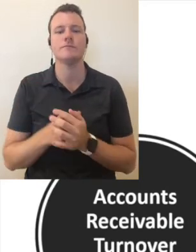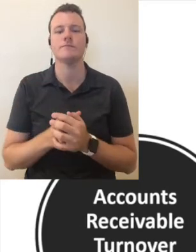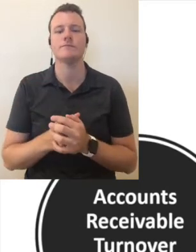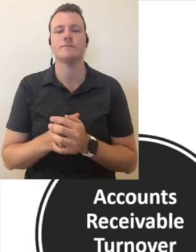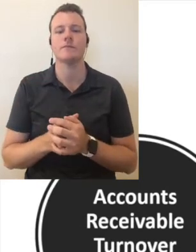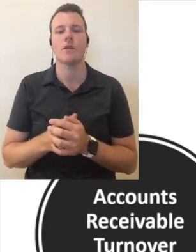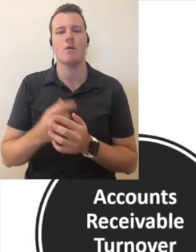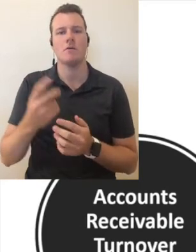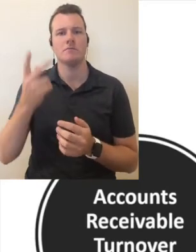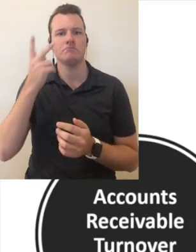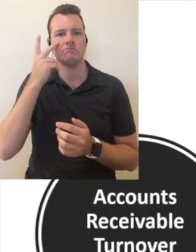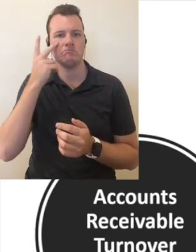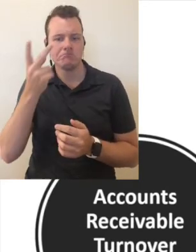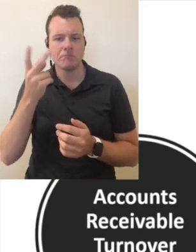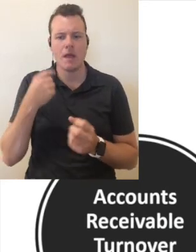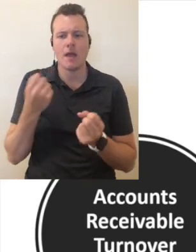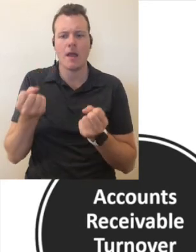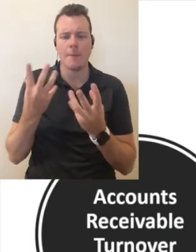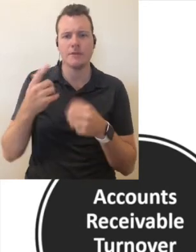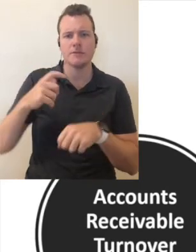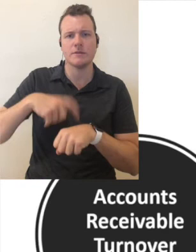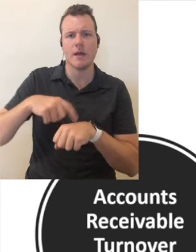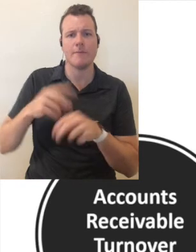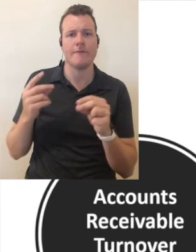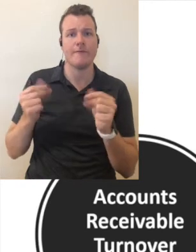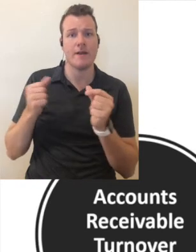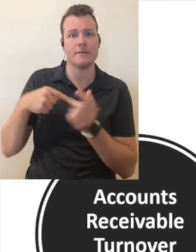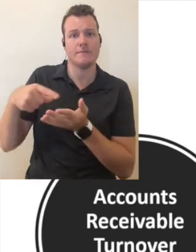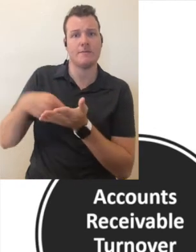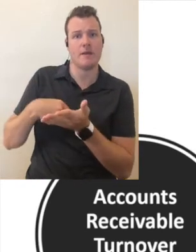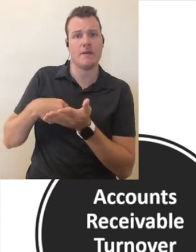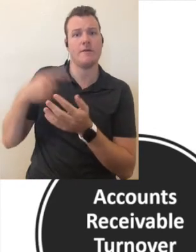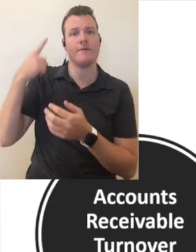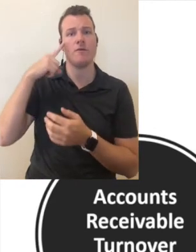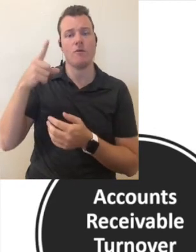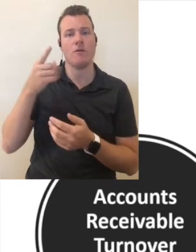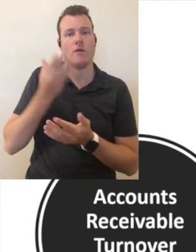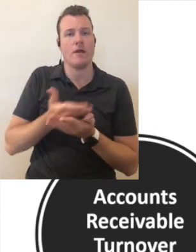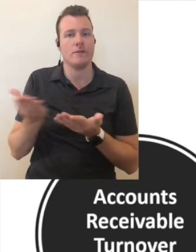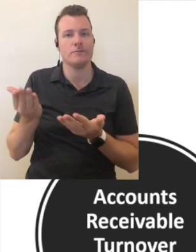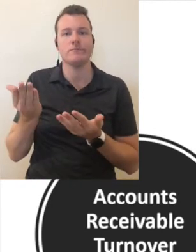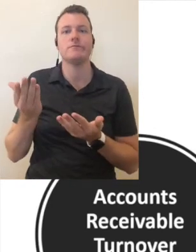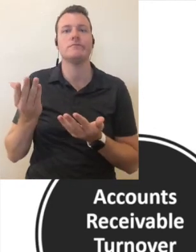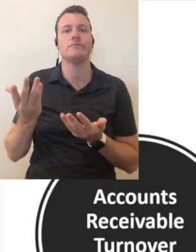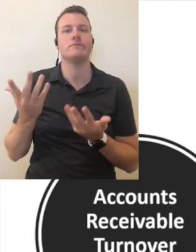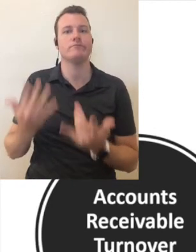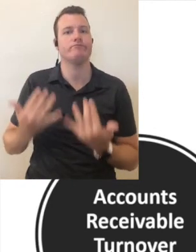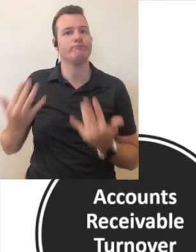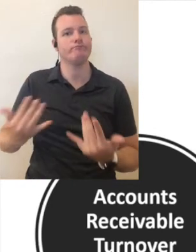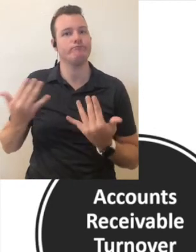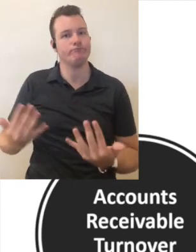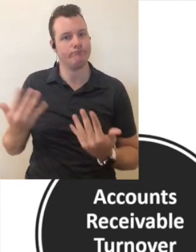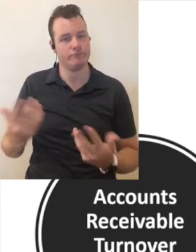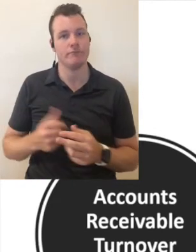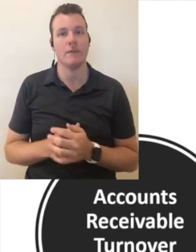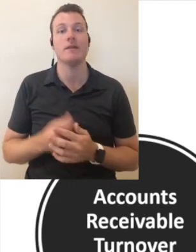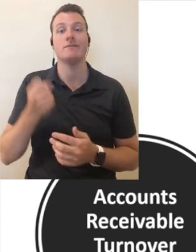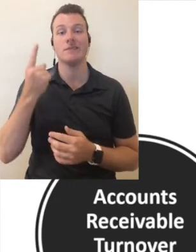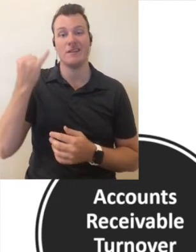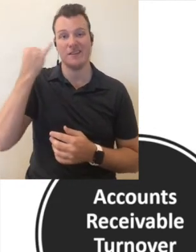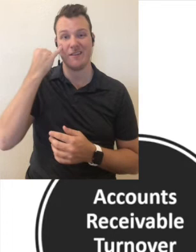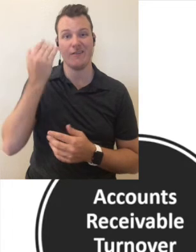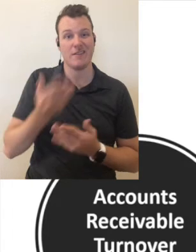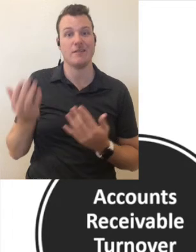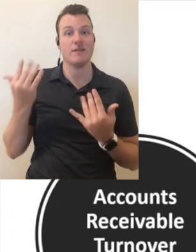accounts receivable turnover, what we're looking at here is the how quickly you're getting paid